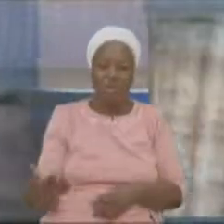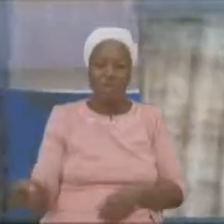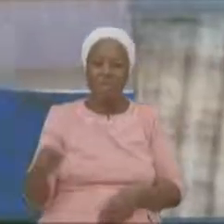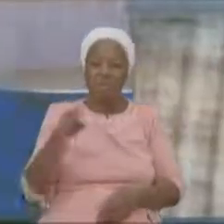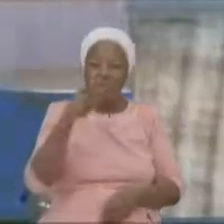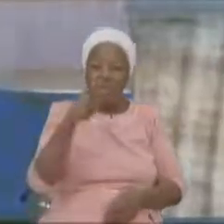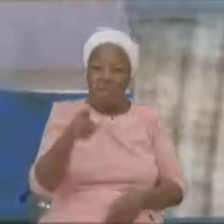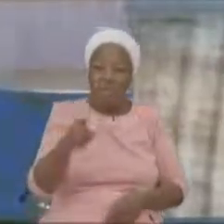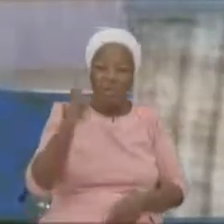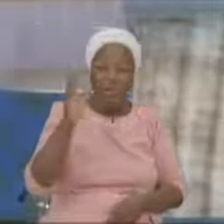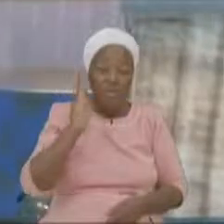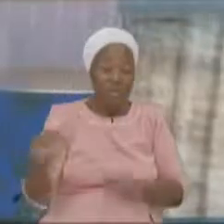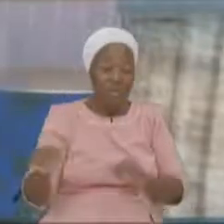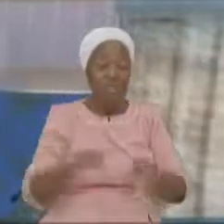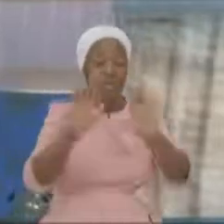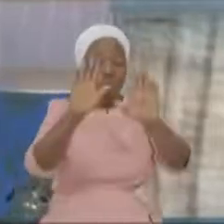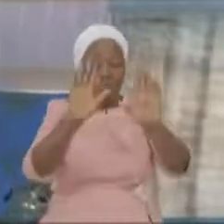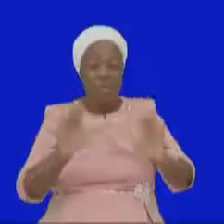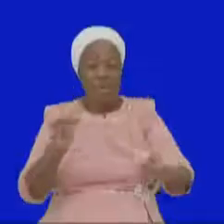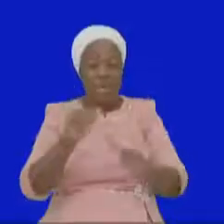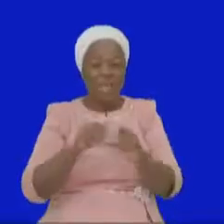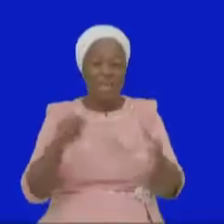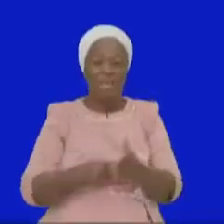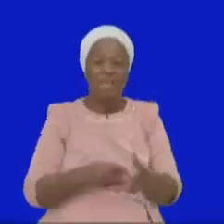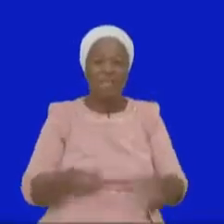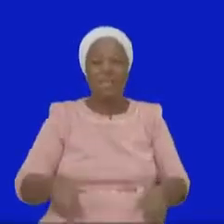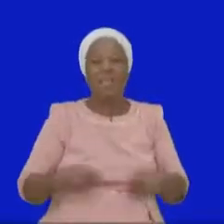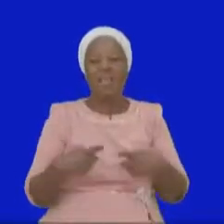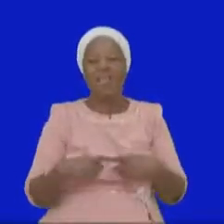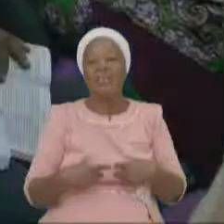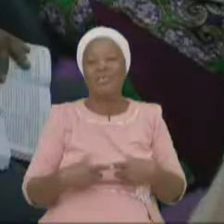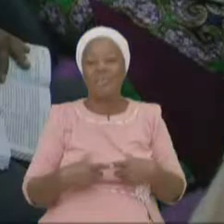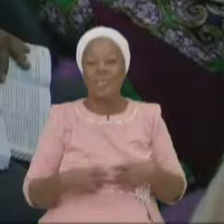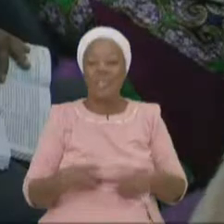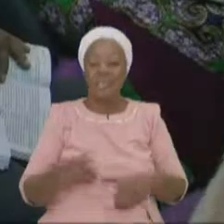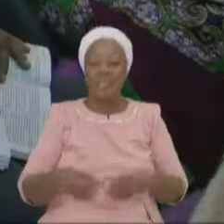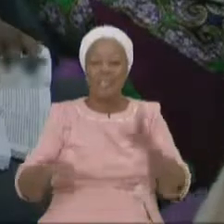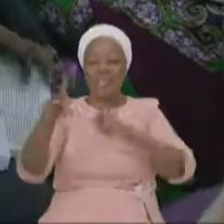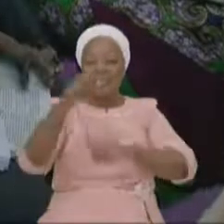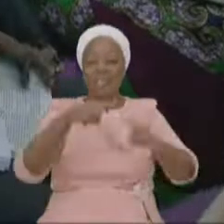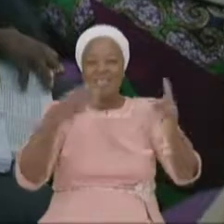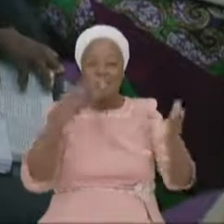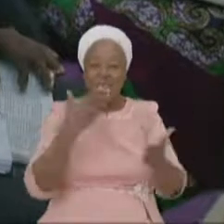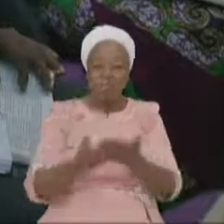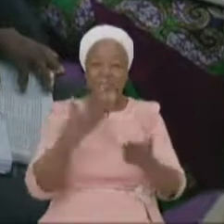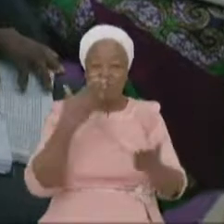will do wonders in this life. Amen. Give me a good amen. Amen.